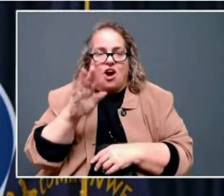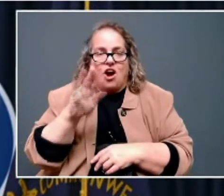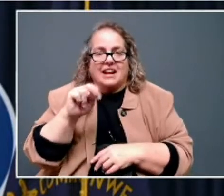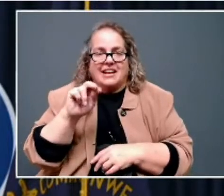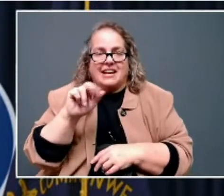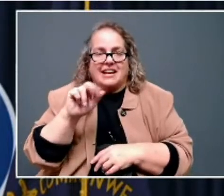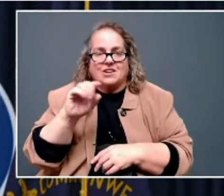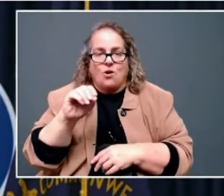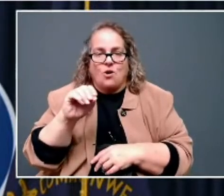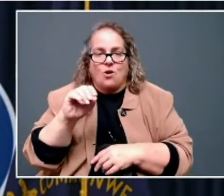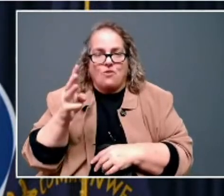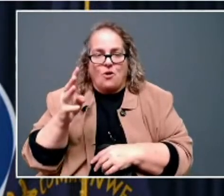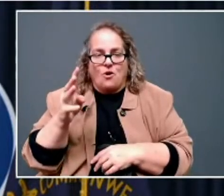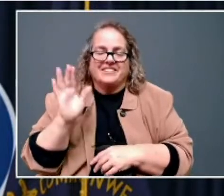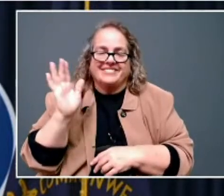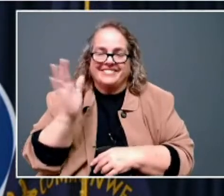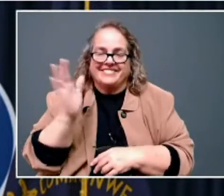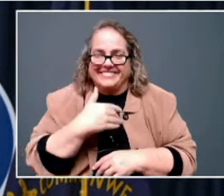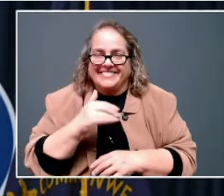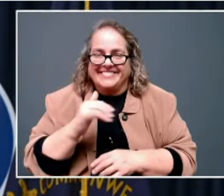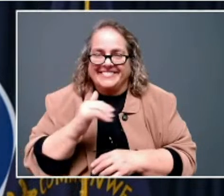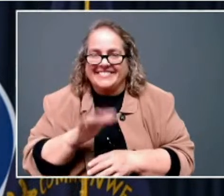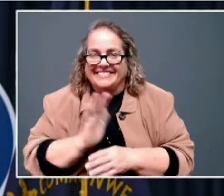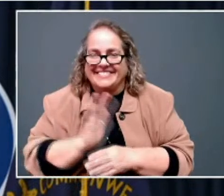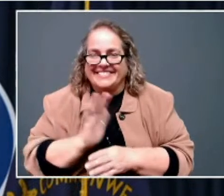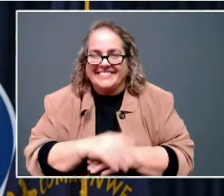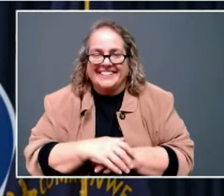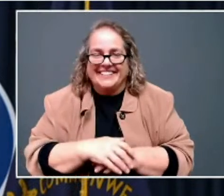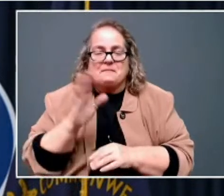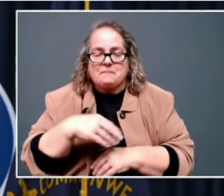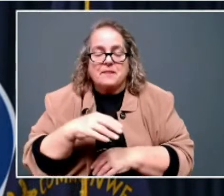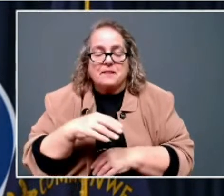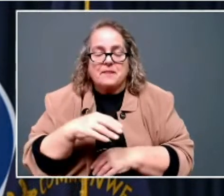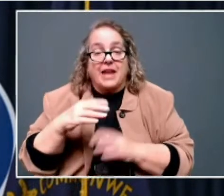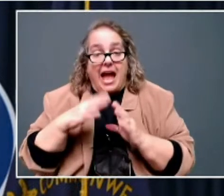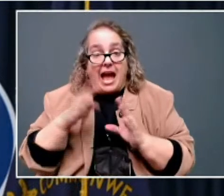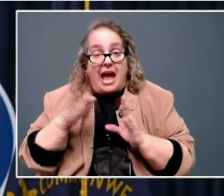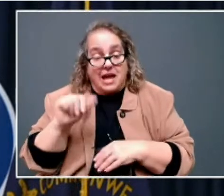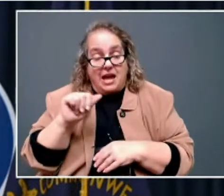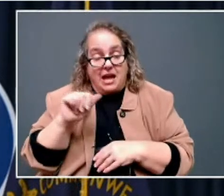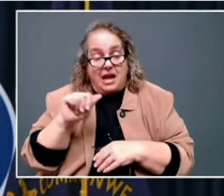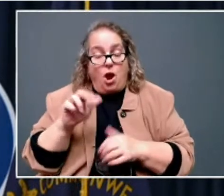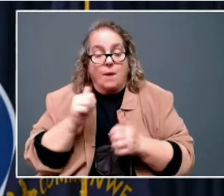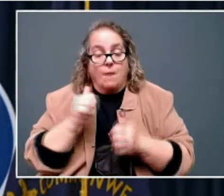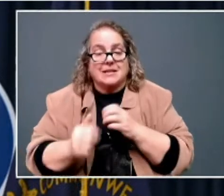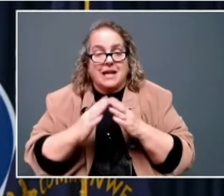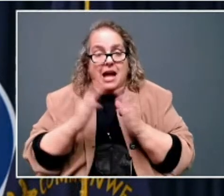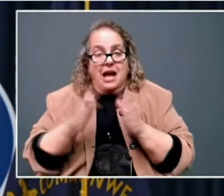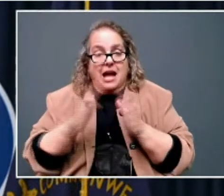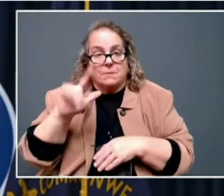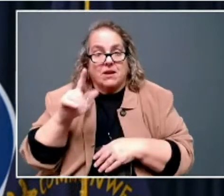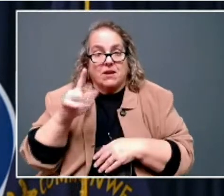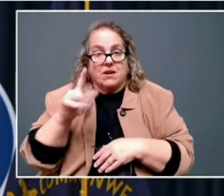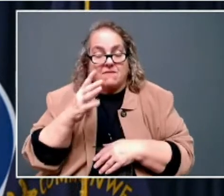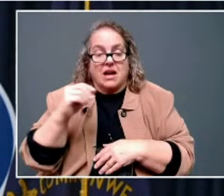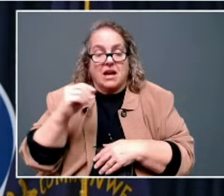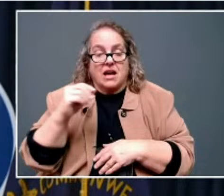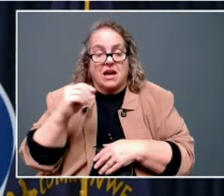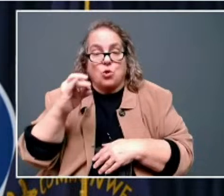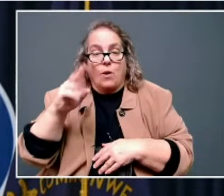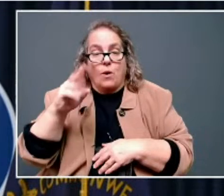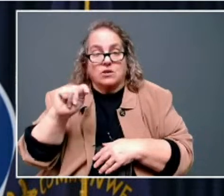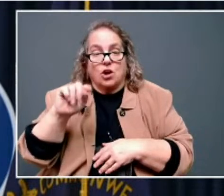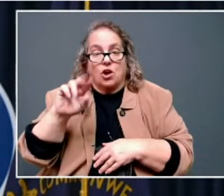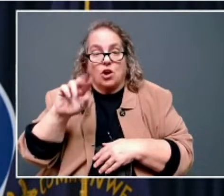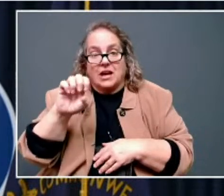House House A&R today passed the House Bill 5 and Joint Resolution 29.